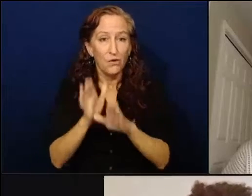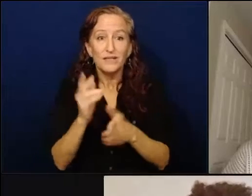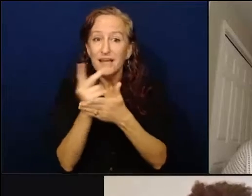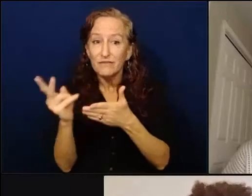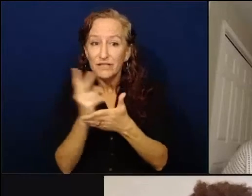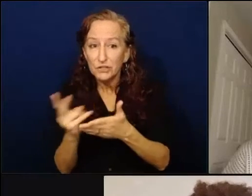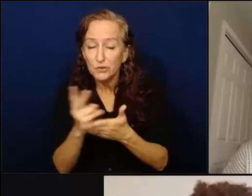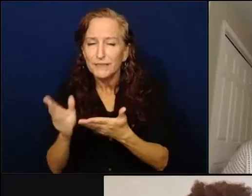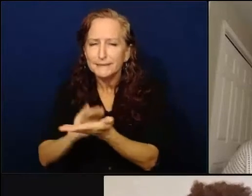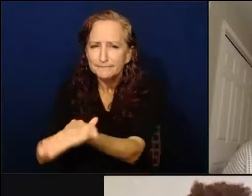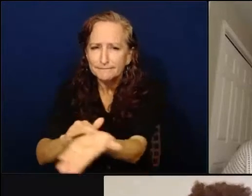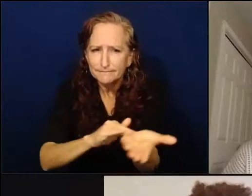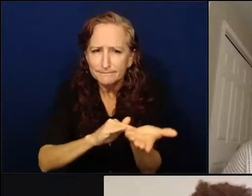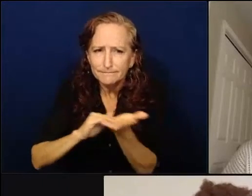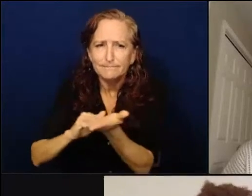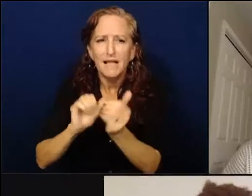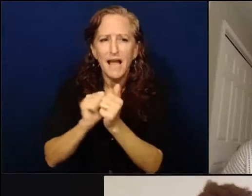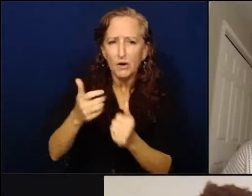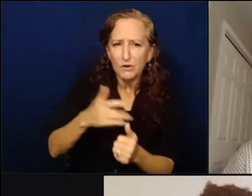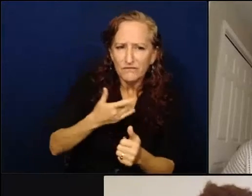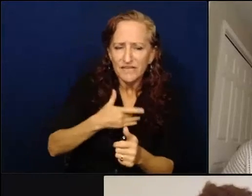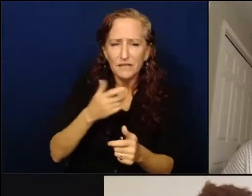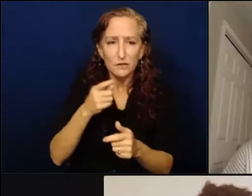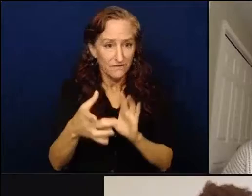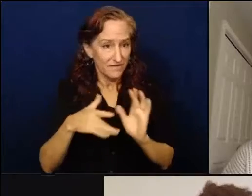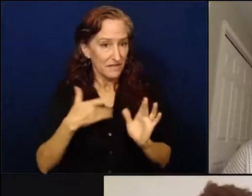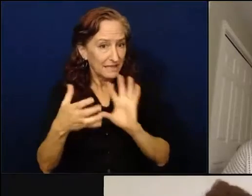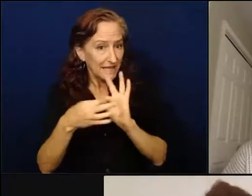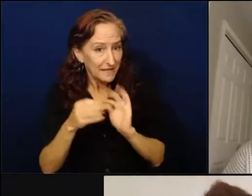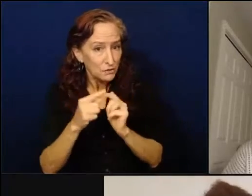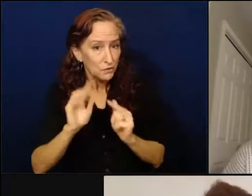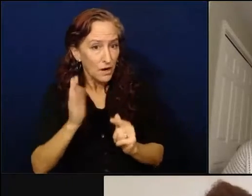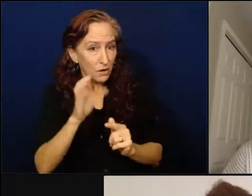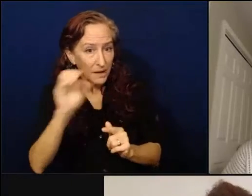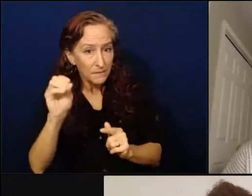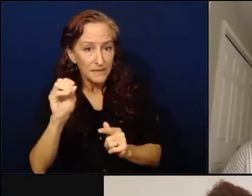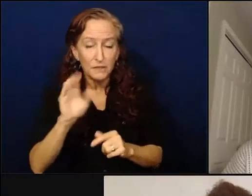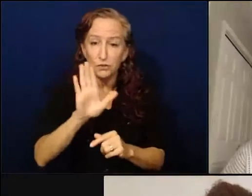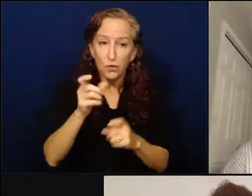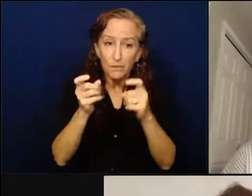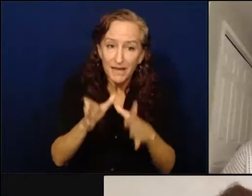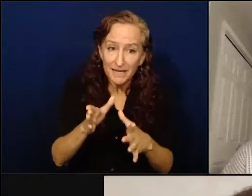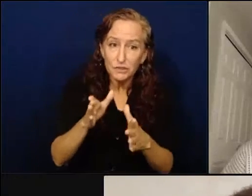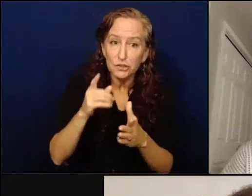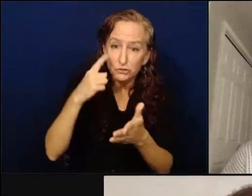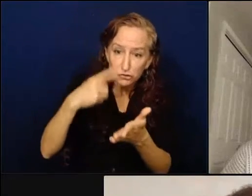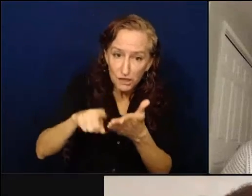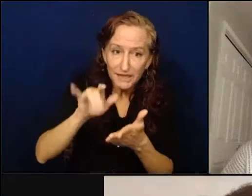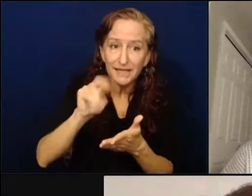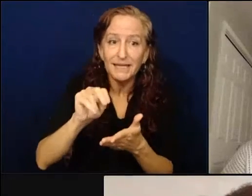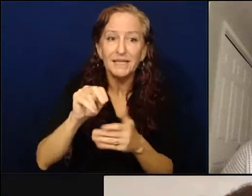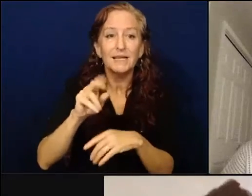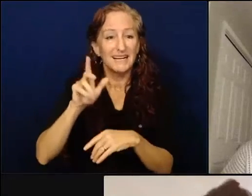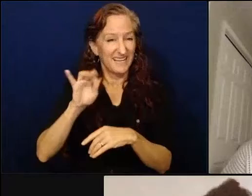dealing with this? How connected do you feel with the company? Is your manager checking in on you? if we were to reopen one of our offices,